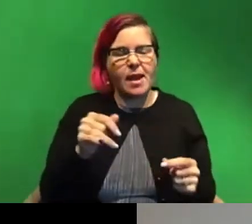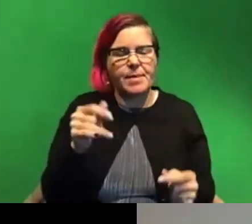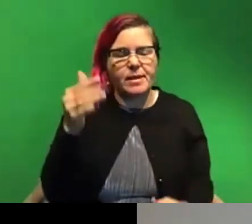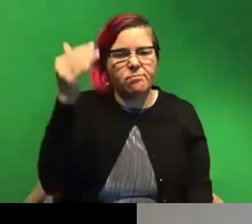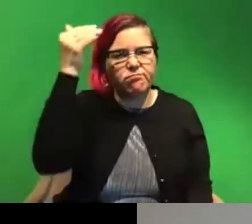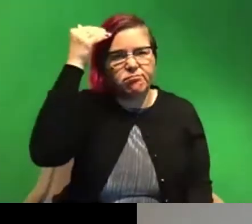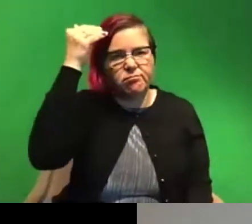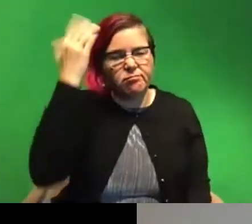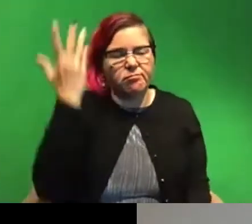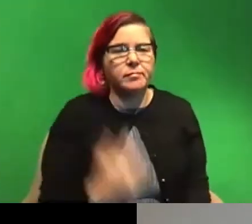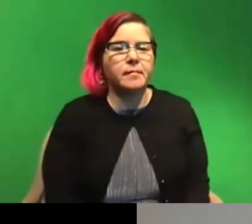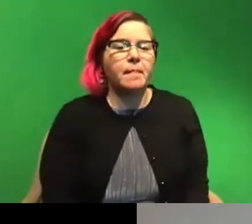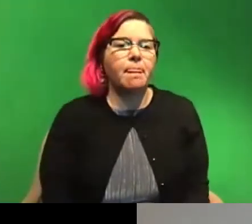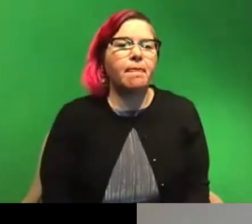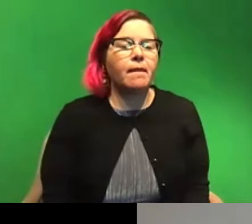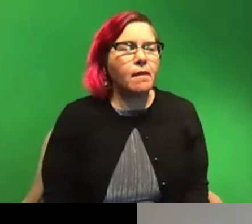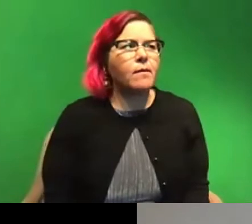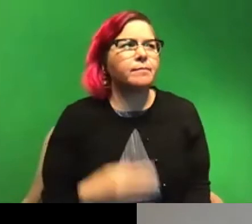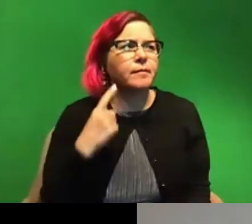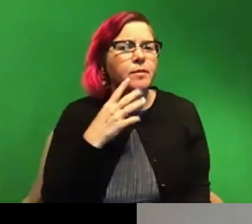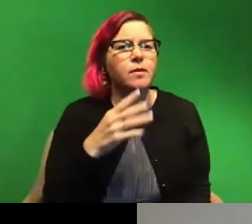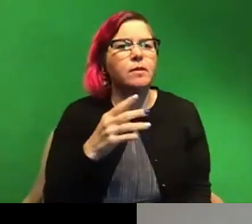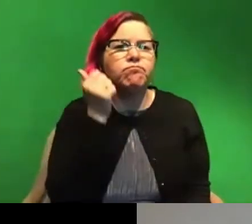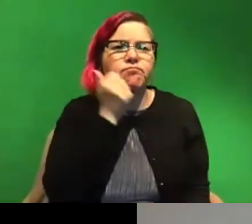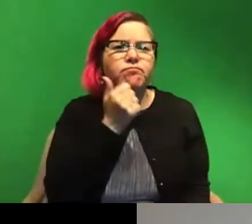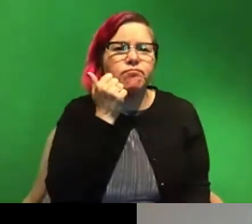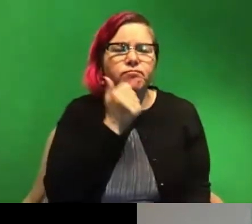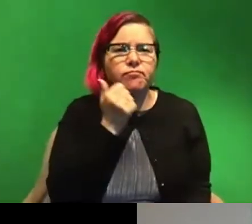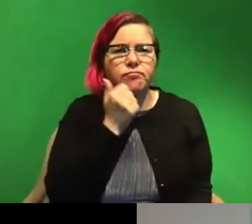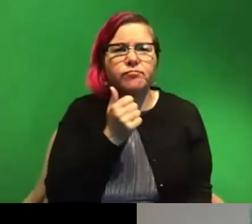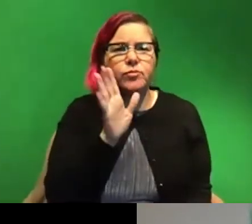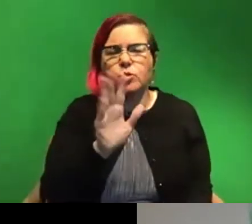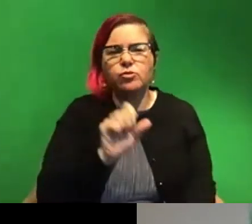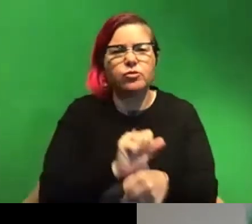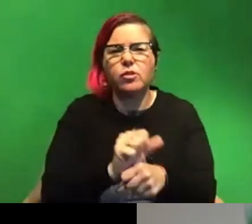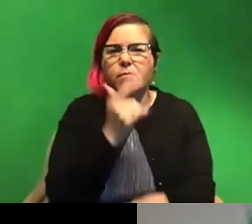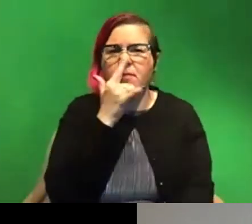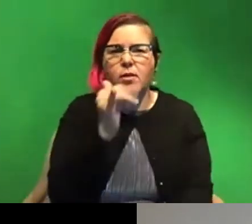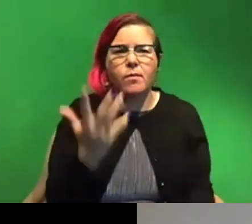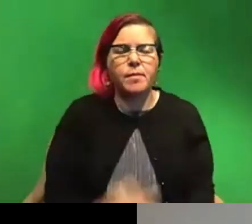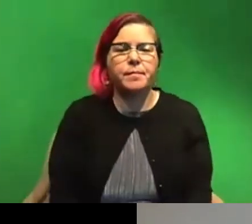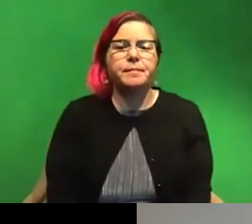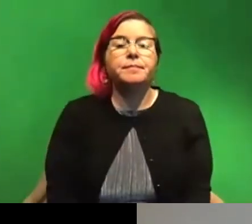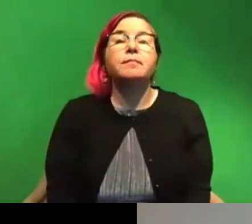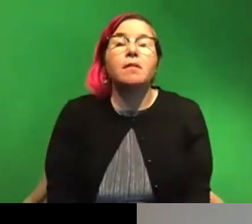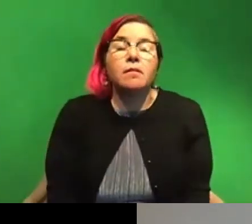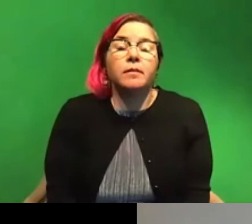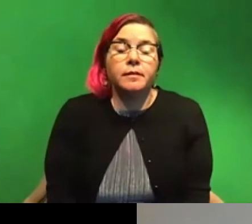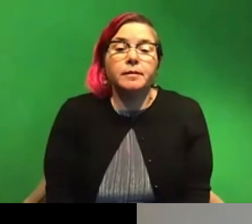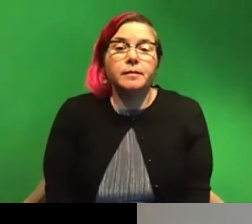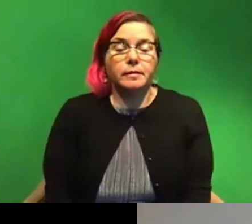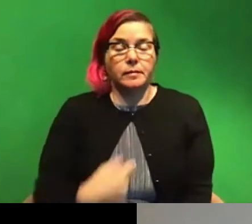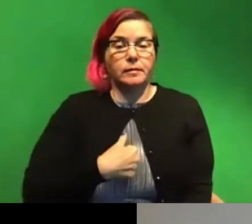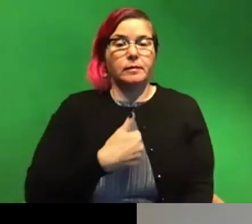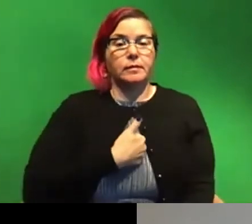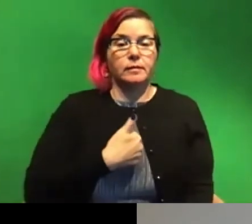Right. Sounds good. So what does a day-to-day, like day in your job look like? Okay, so I am, like I